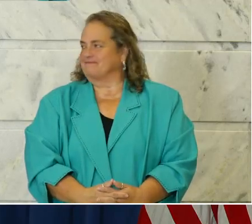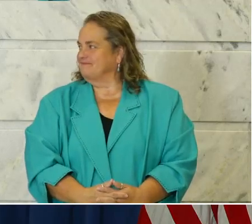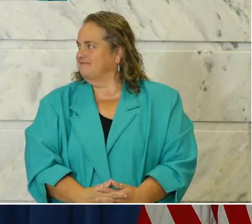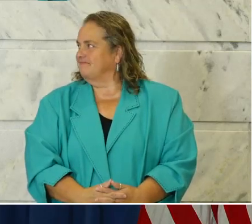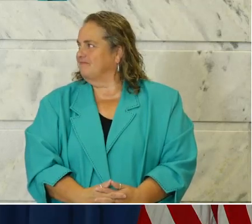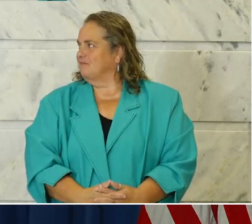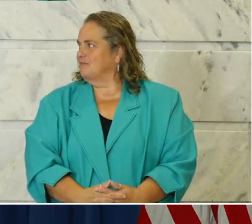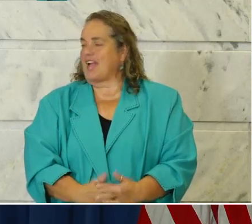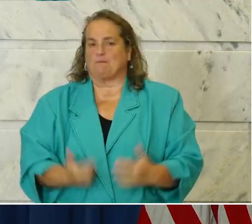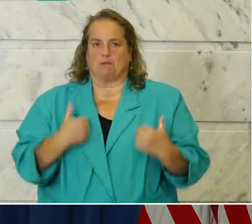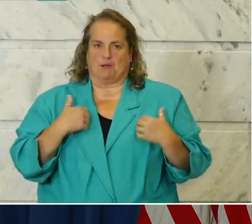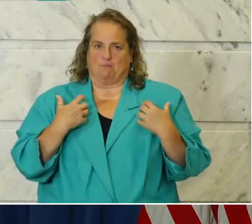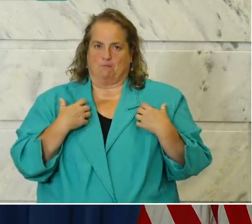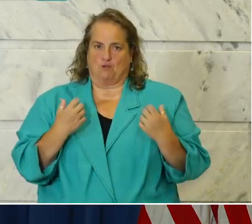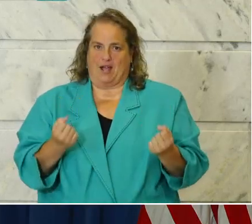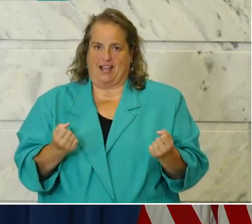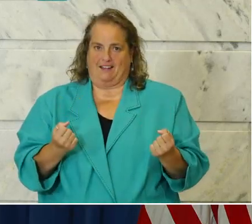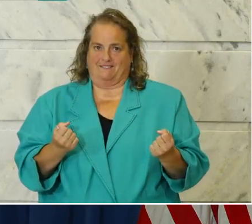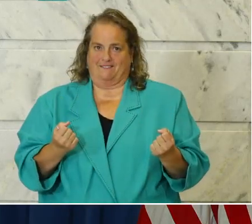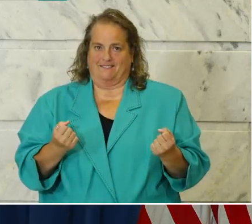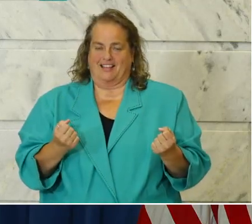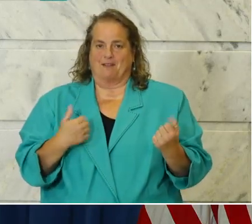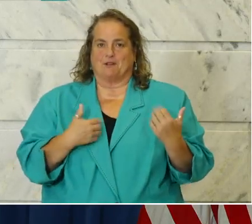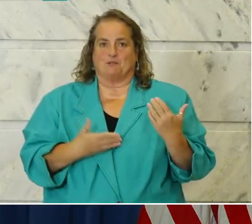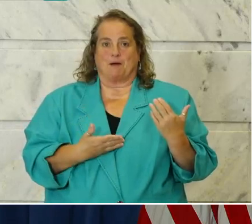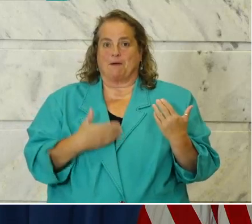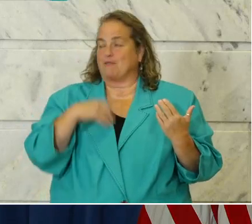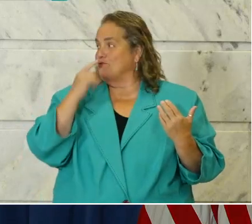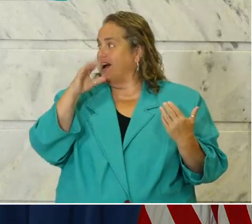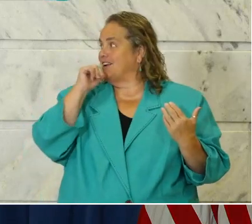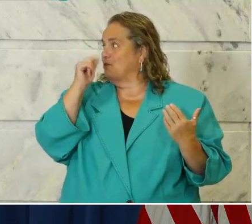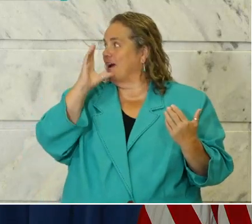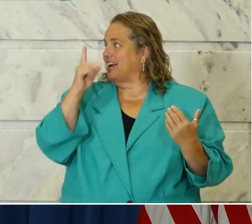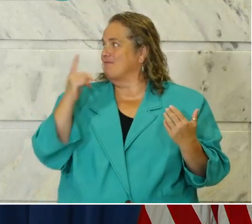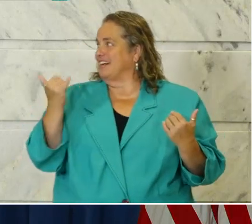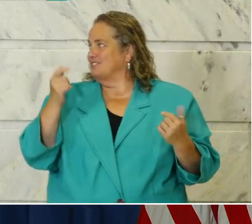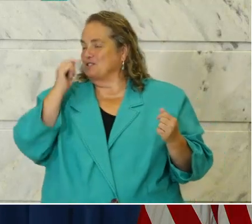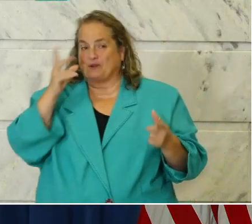I'm going to be brave because I have a sleeping baby, so I was trying not to wake her up. Oh, she's waking up.